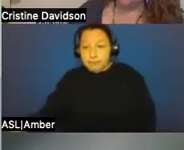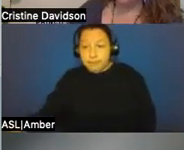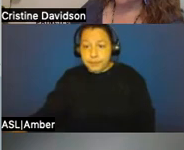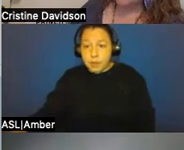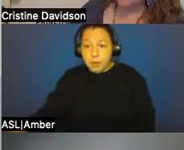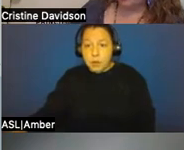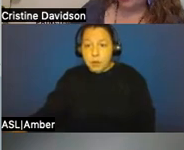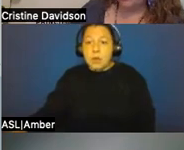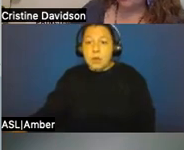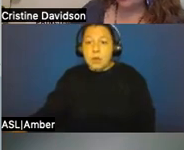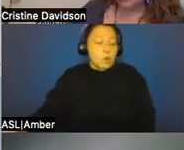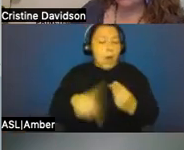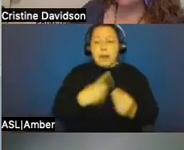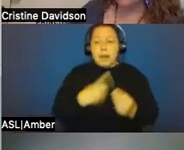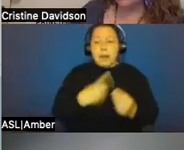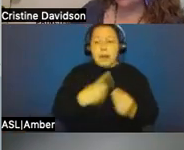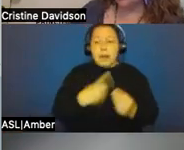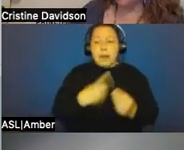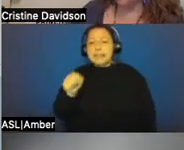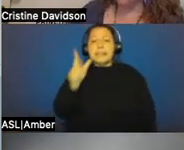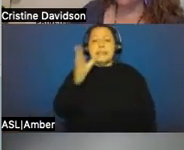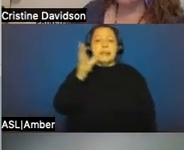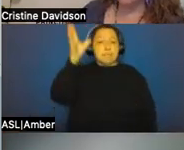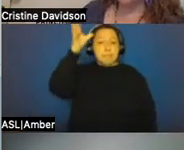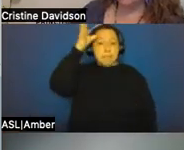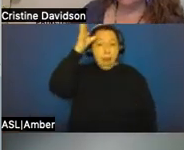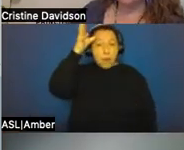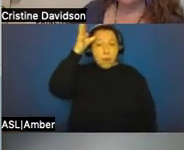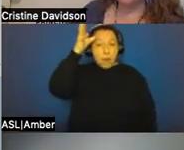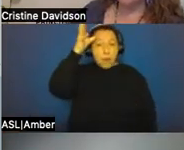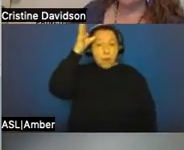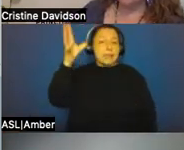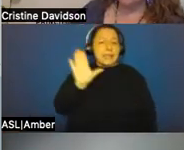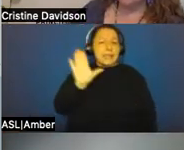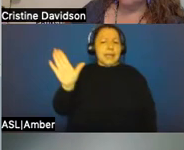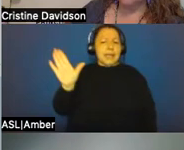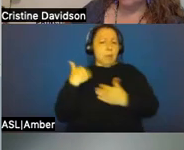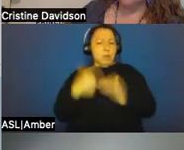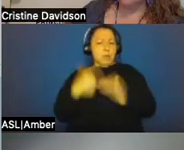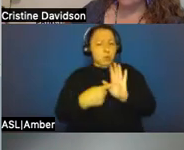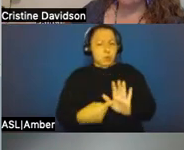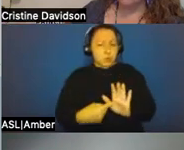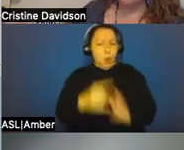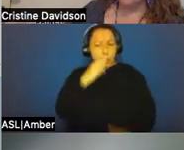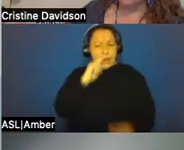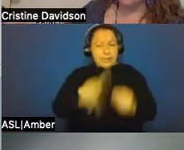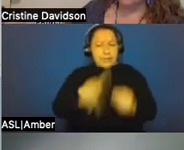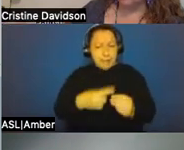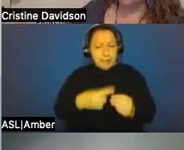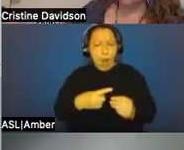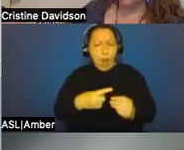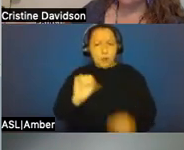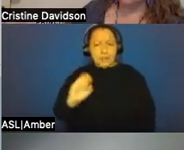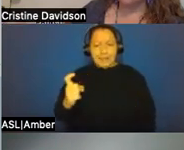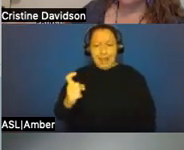about this one? It is a parent's responsibility to show kids about sex. It is a parent's responsibility